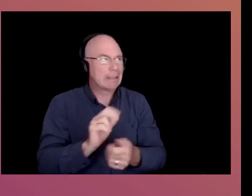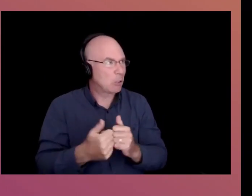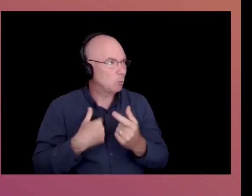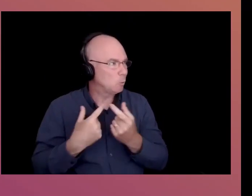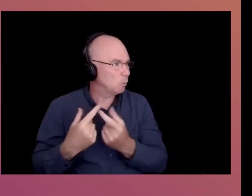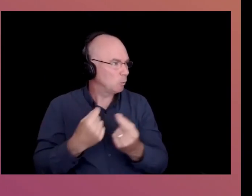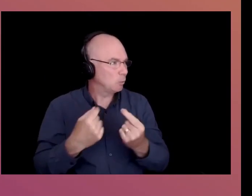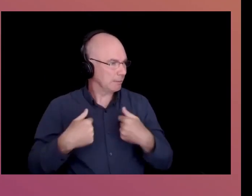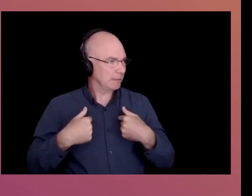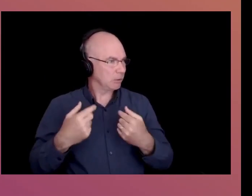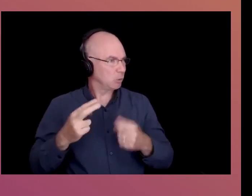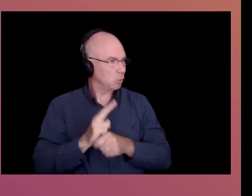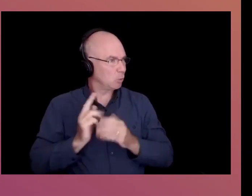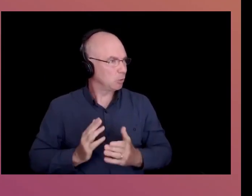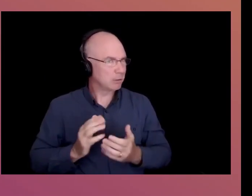user?